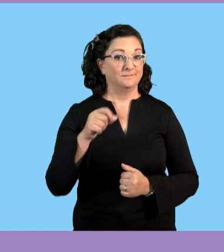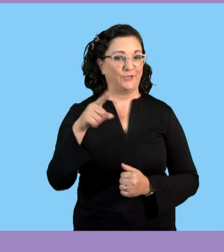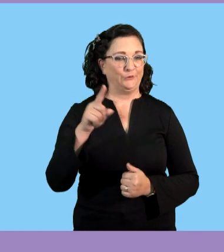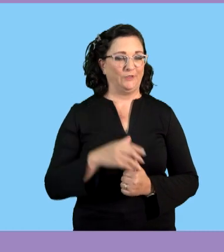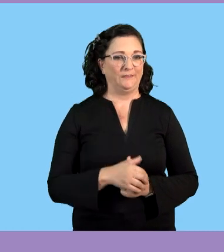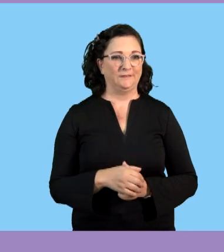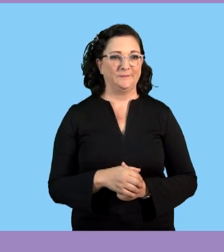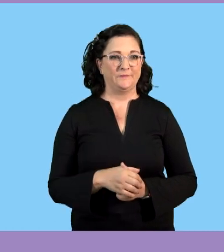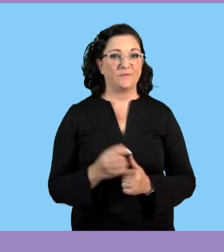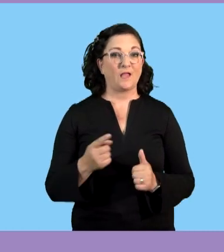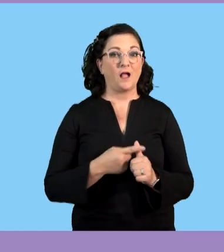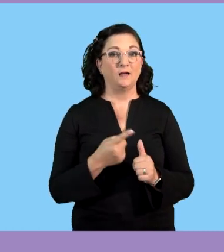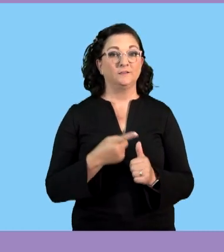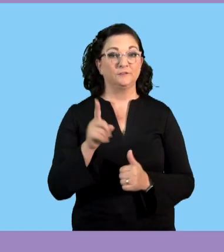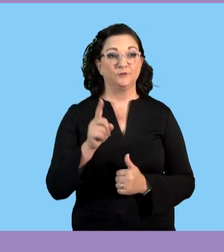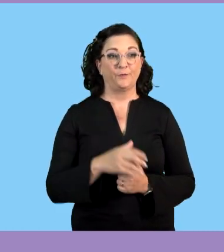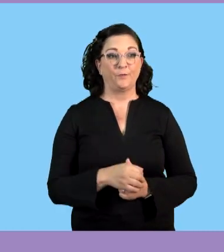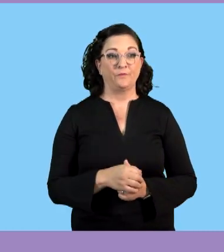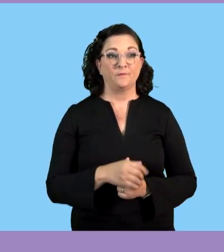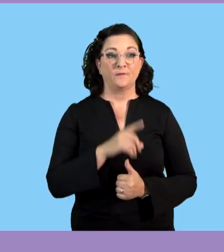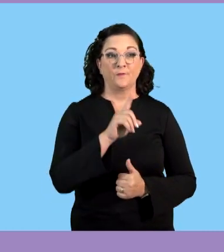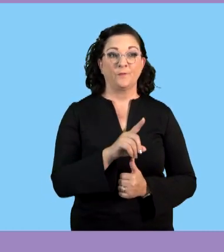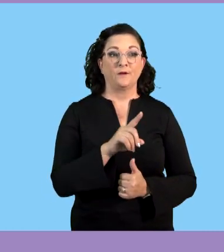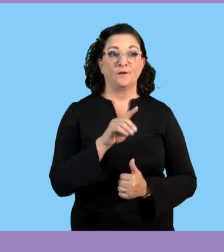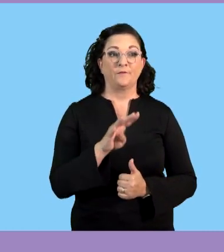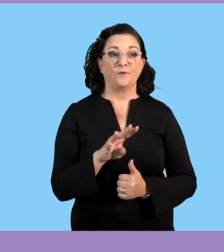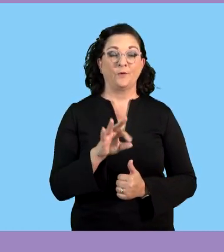You're correct. We are going to get